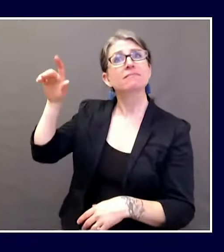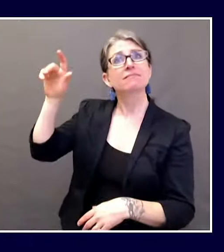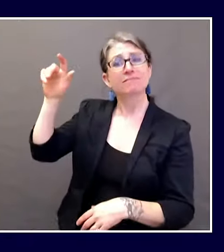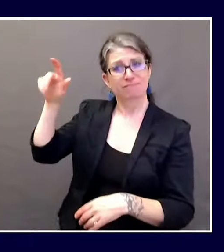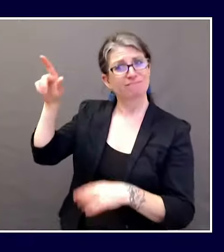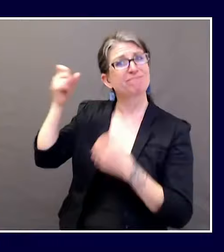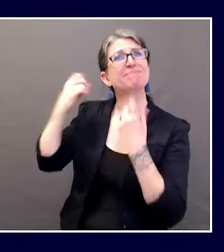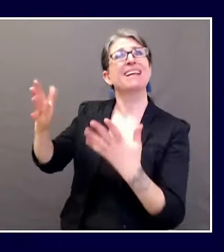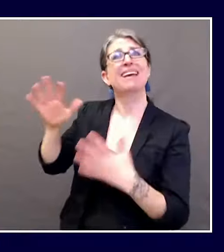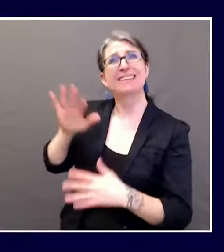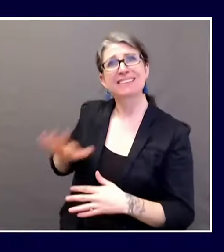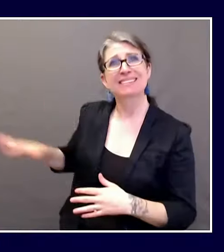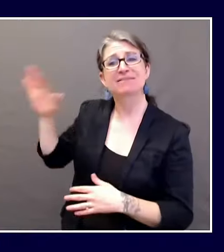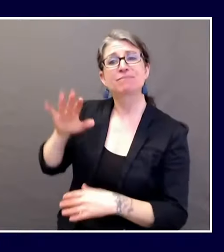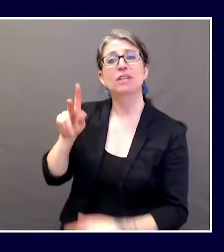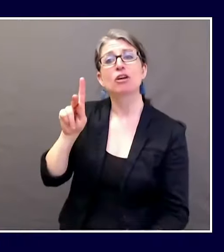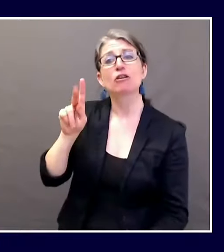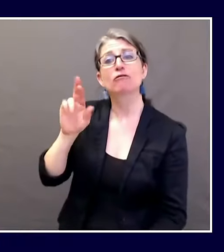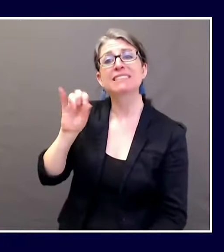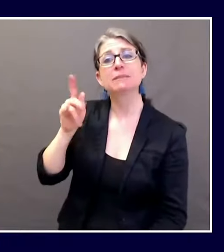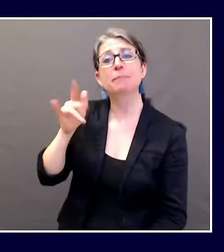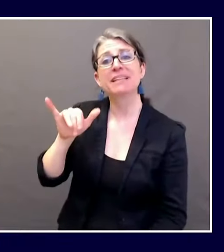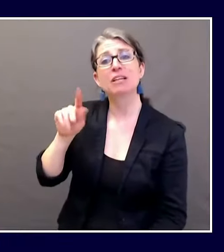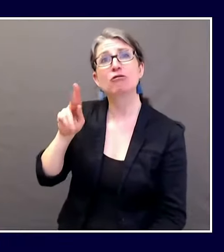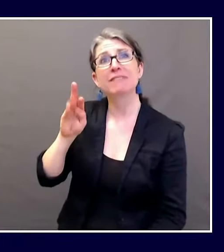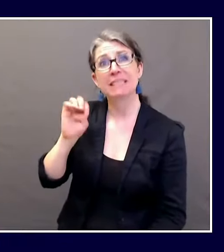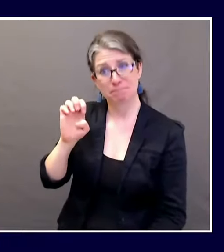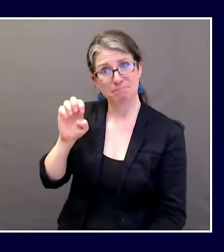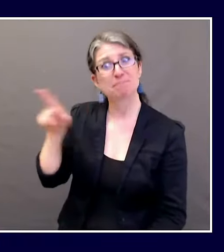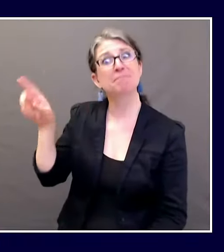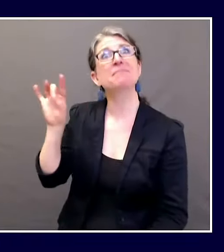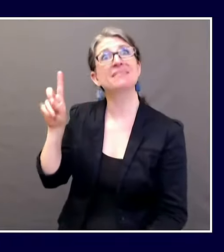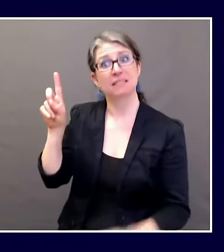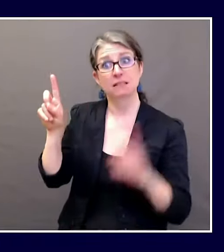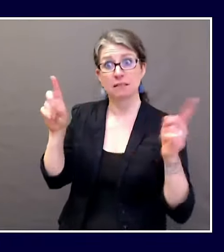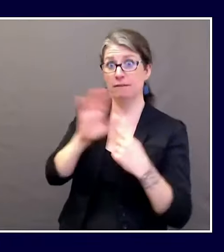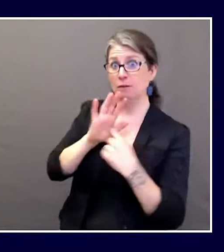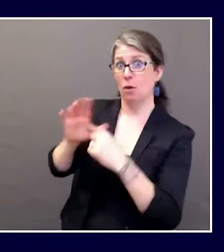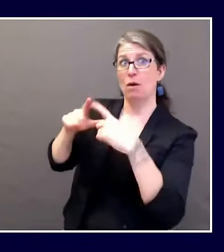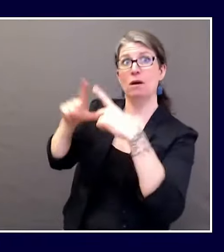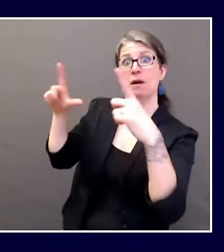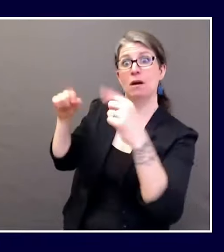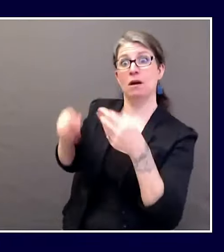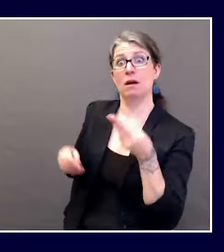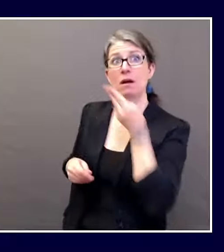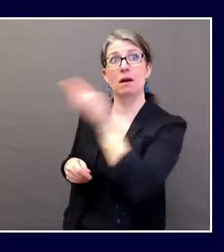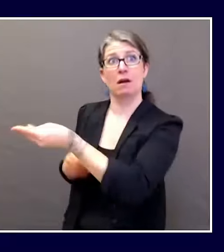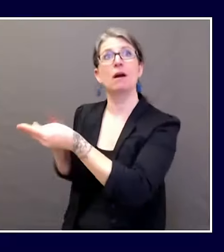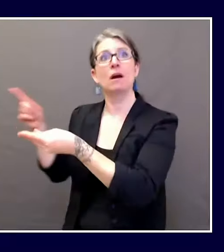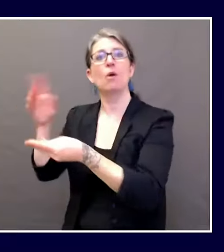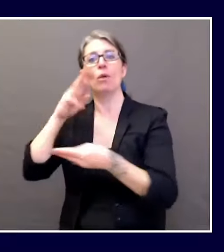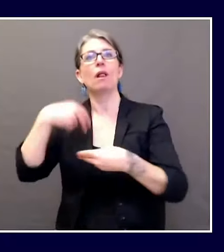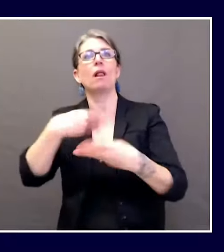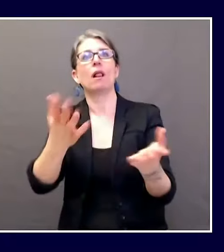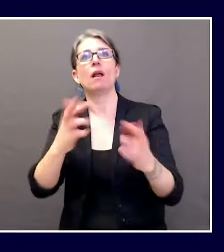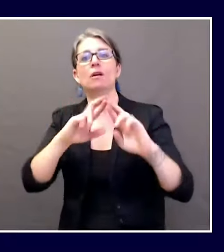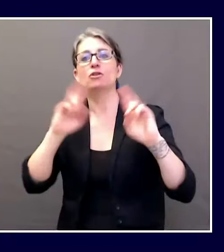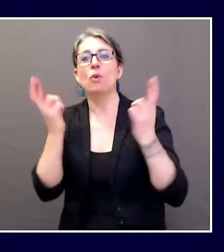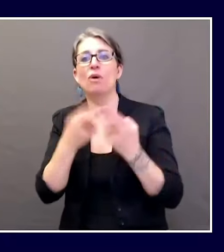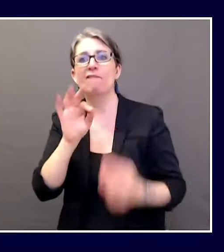days. Okay, thank you very much. Let me turn next over to Morgan at WABI.